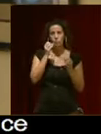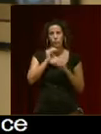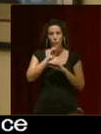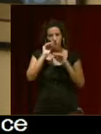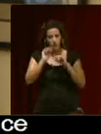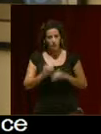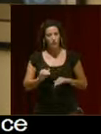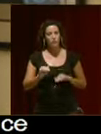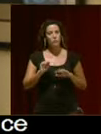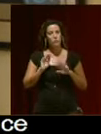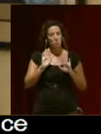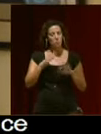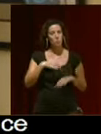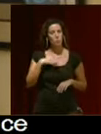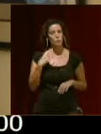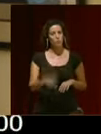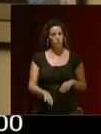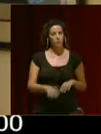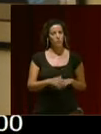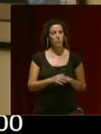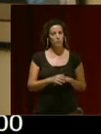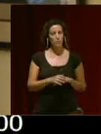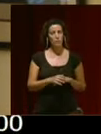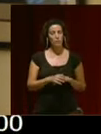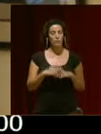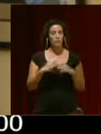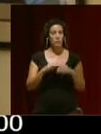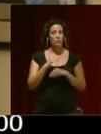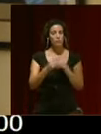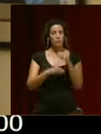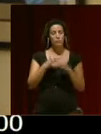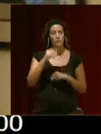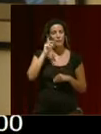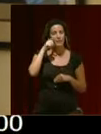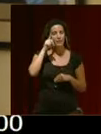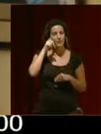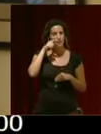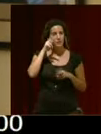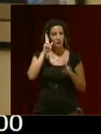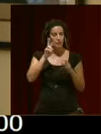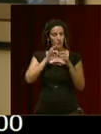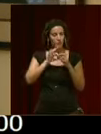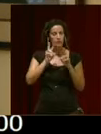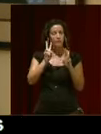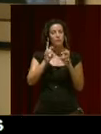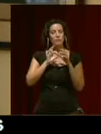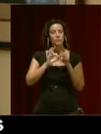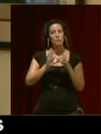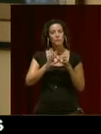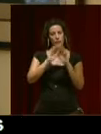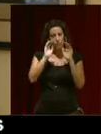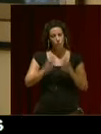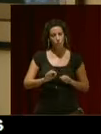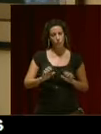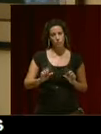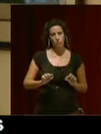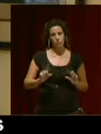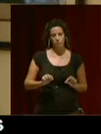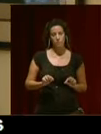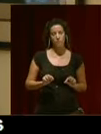to $100 or so. We obtained a lot of information, but we considered that